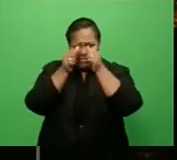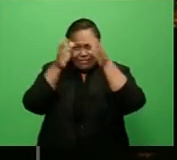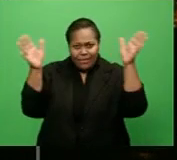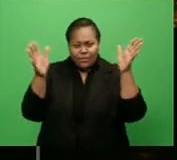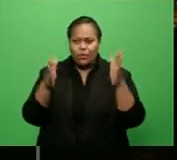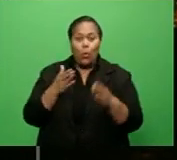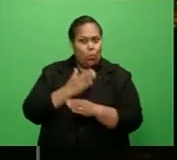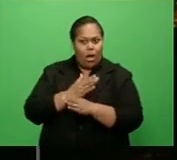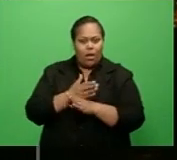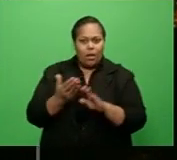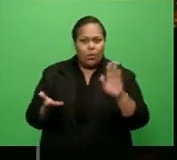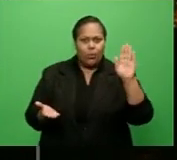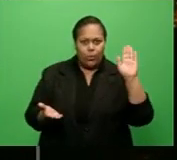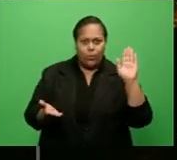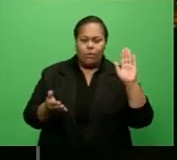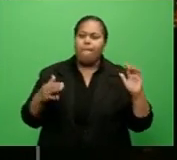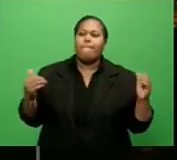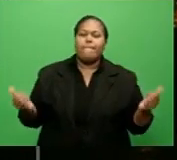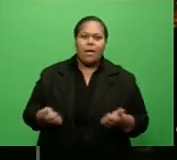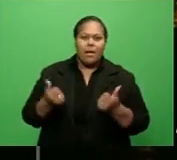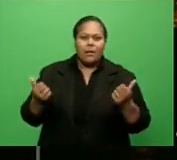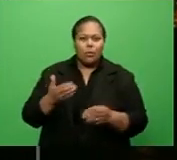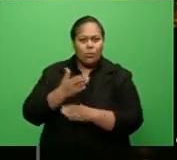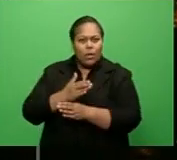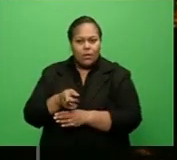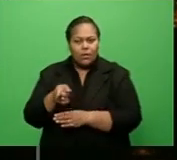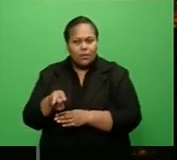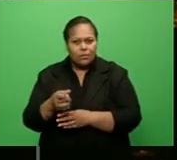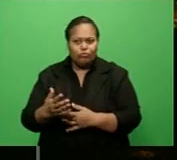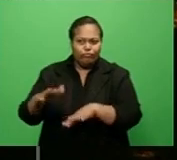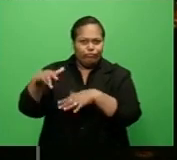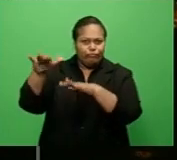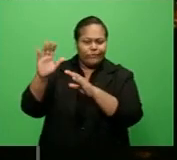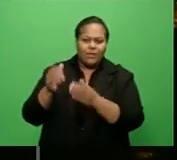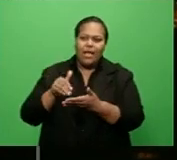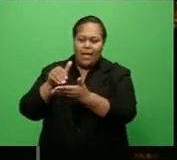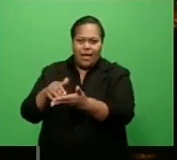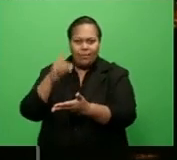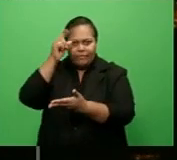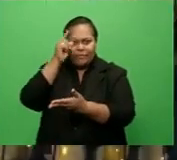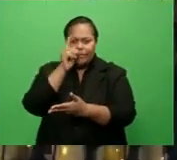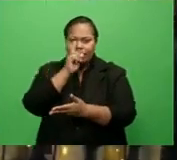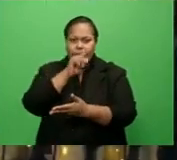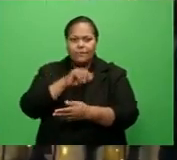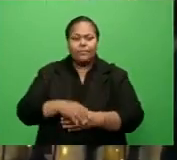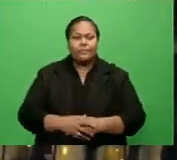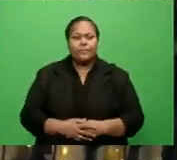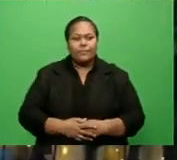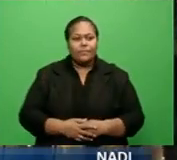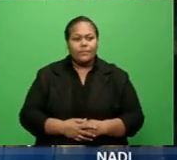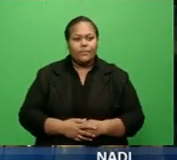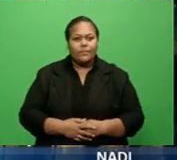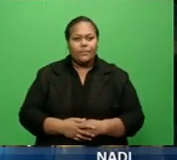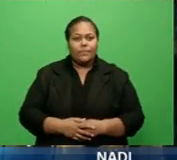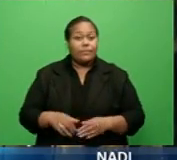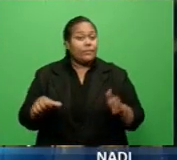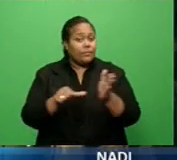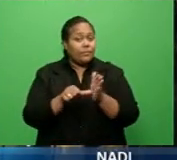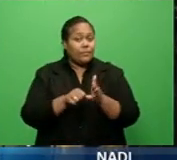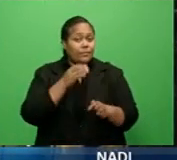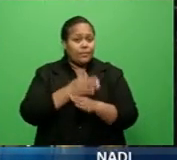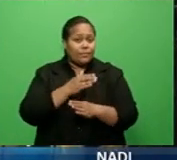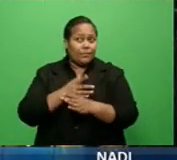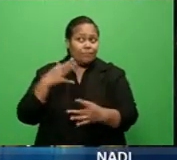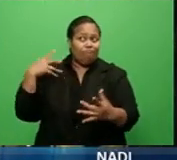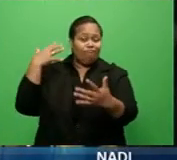immense, impacting the lives of many Fijians. Felipe Naikaso has more. The hard work over the past few